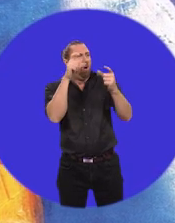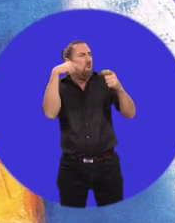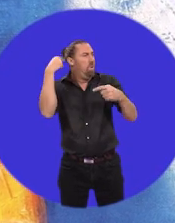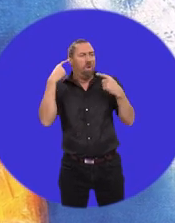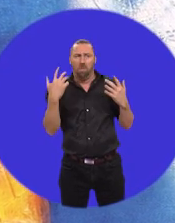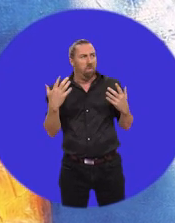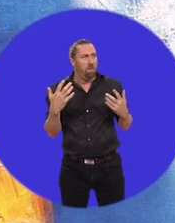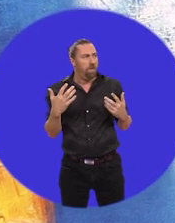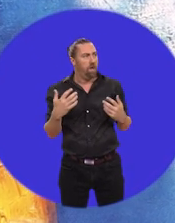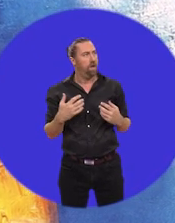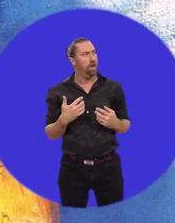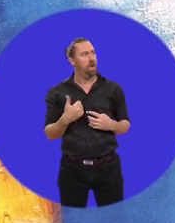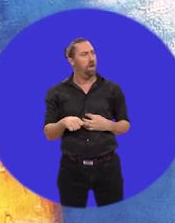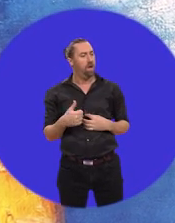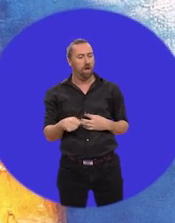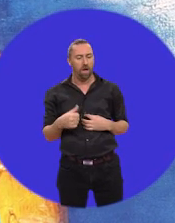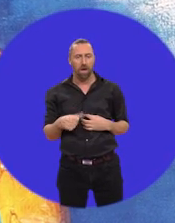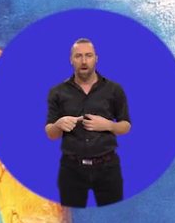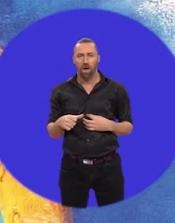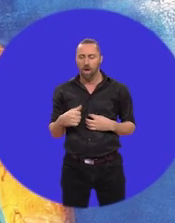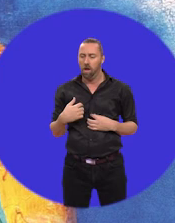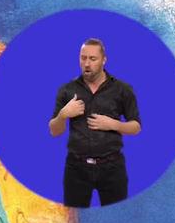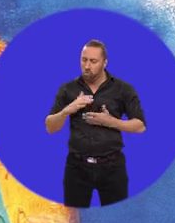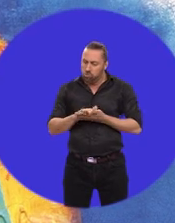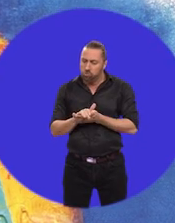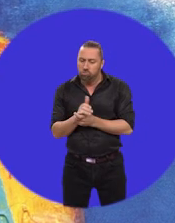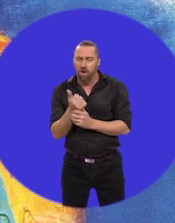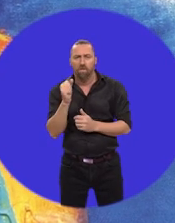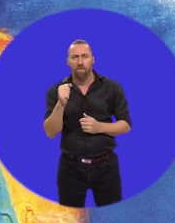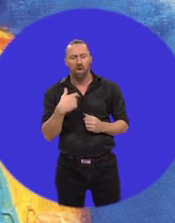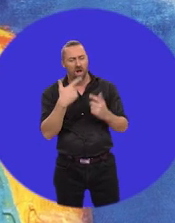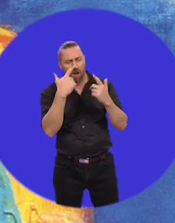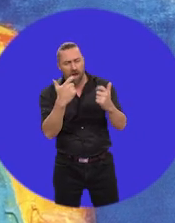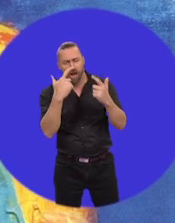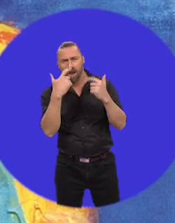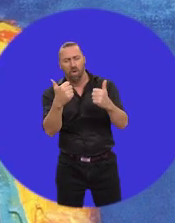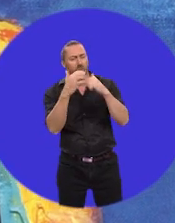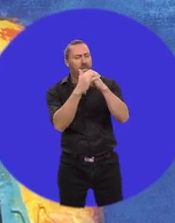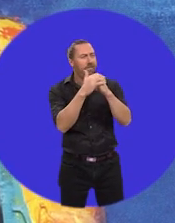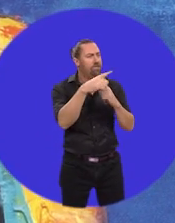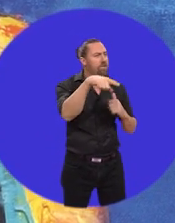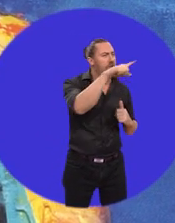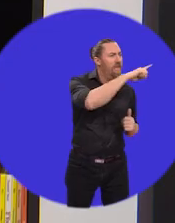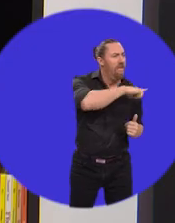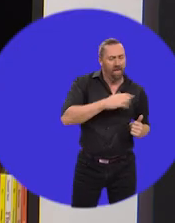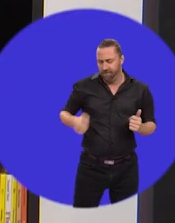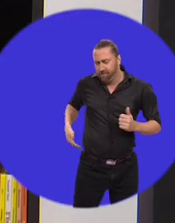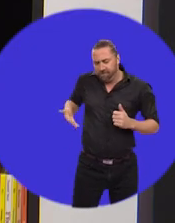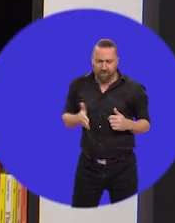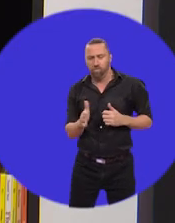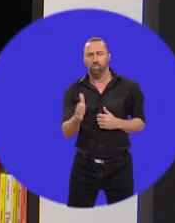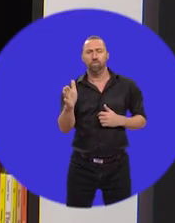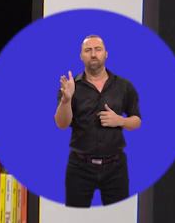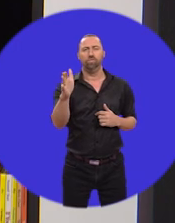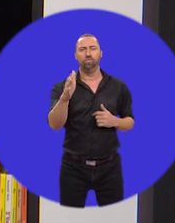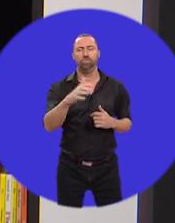speak. There were many things Fish was now grateful for, like wonderful friends, fancy fins, and